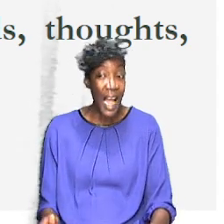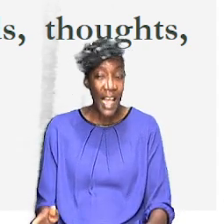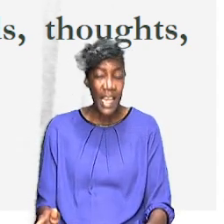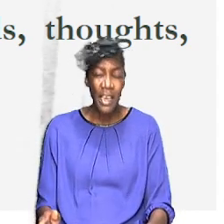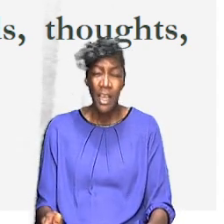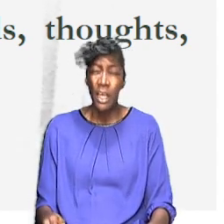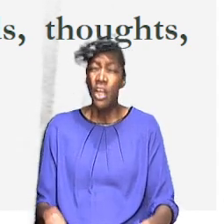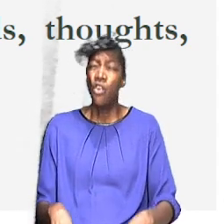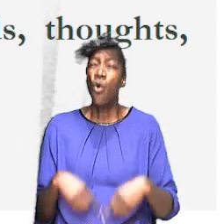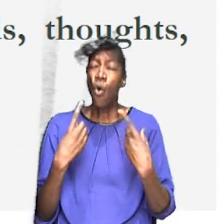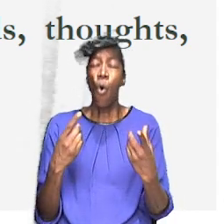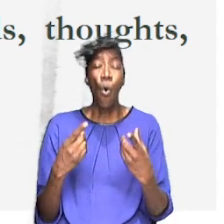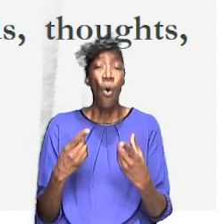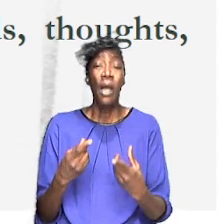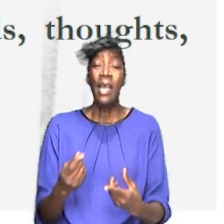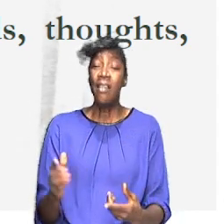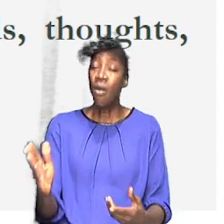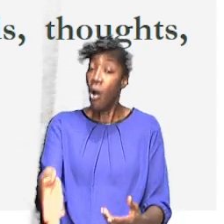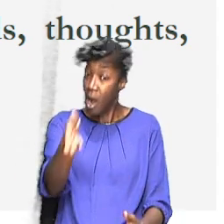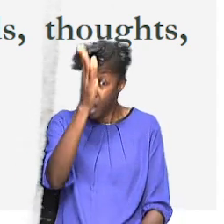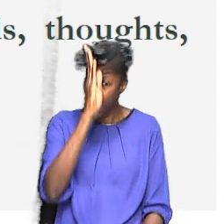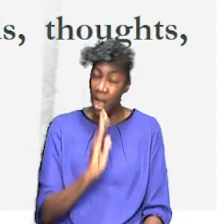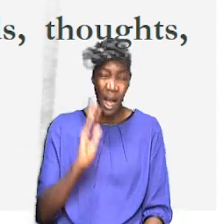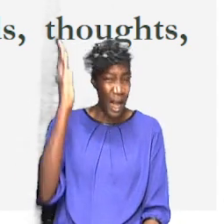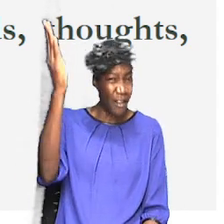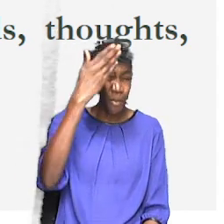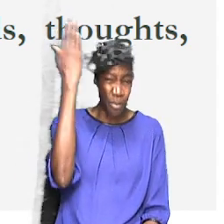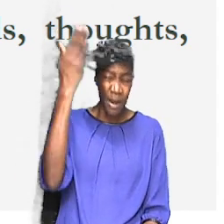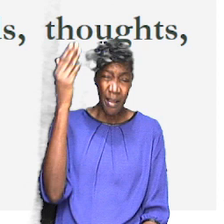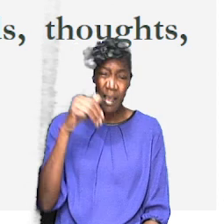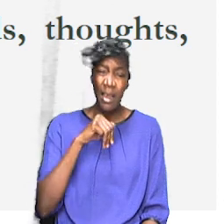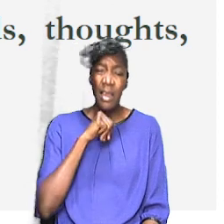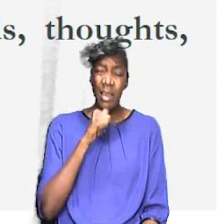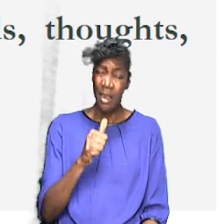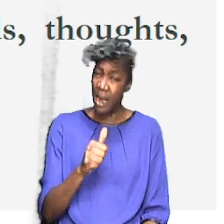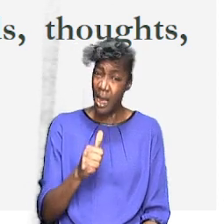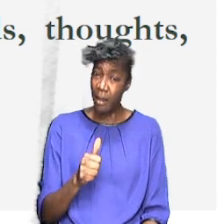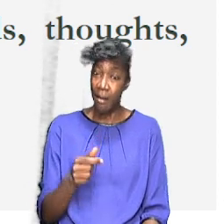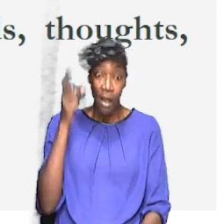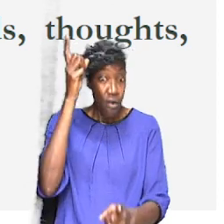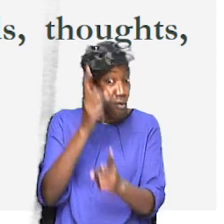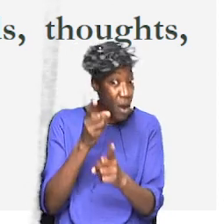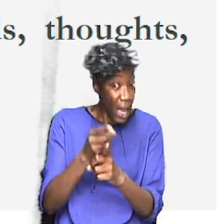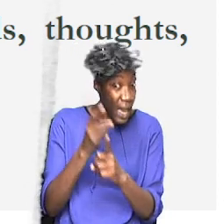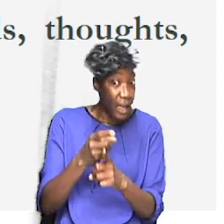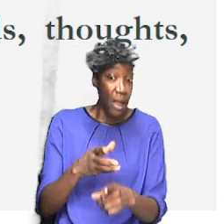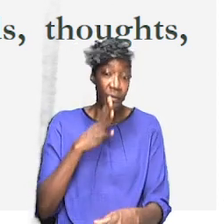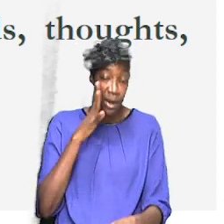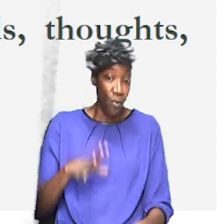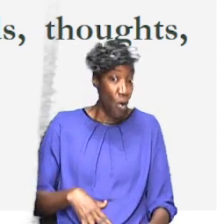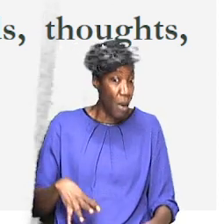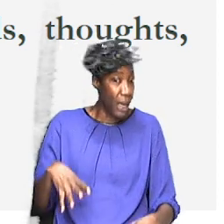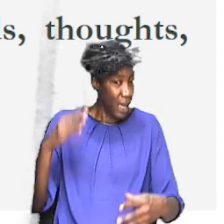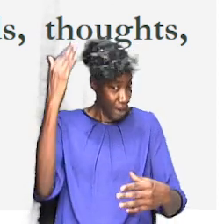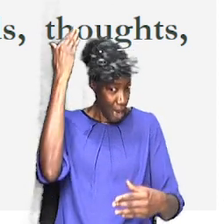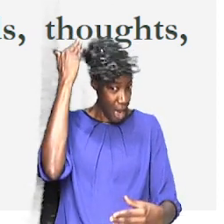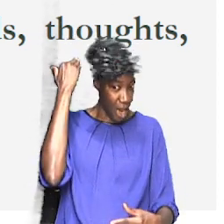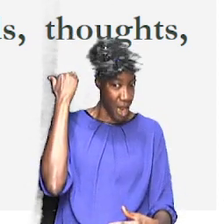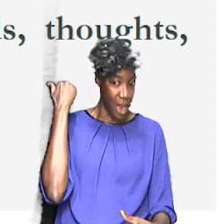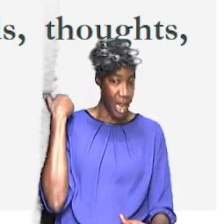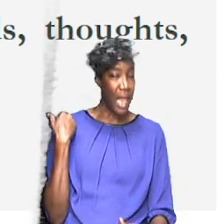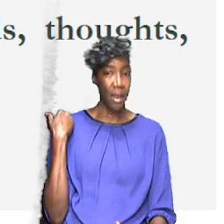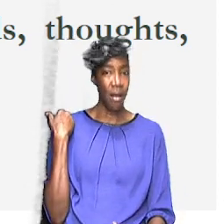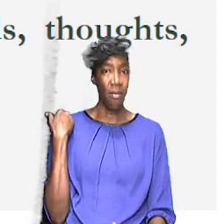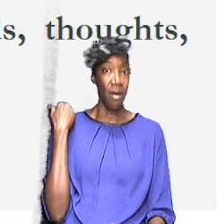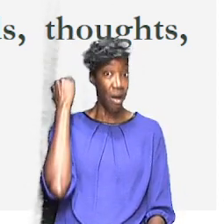presence of Almighty God. It was not customary for a woman to let down her hair like that. Amen. It was out of the place practically. But this woman didn't